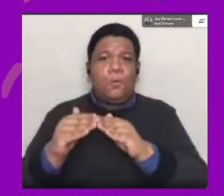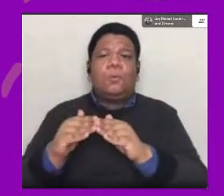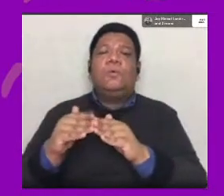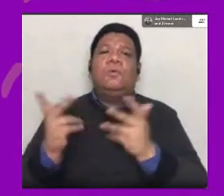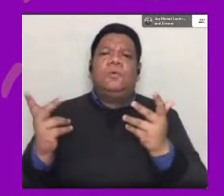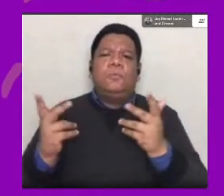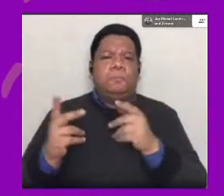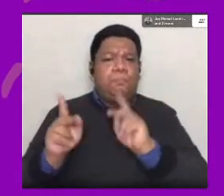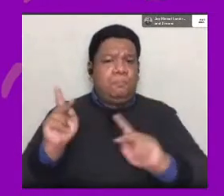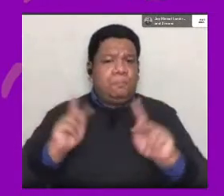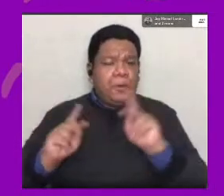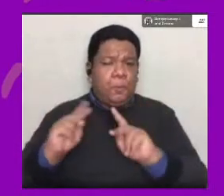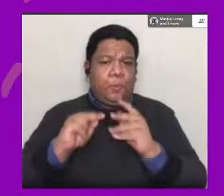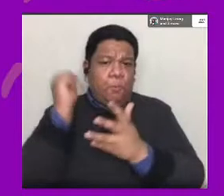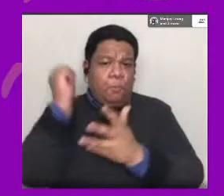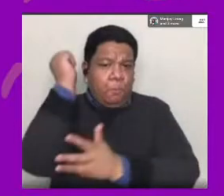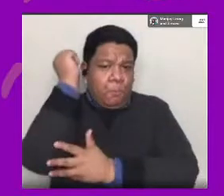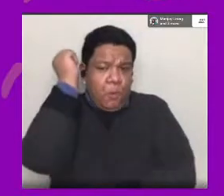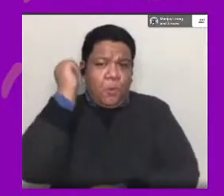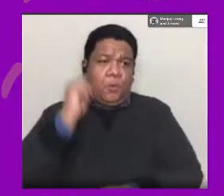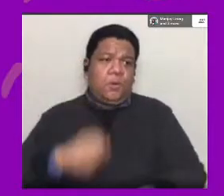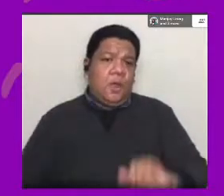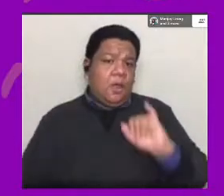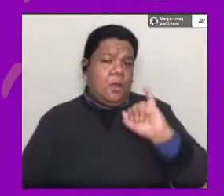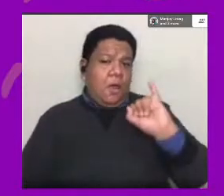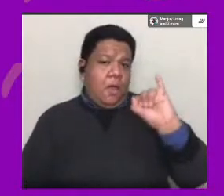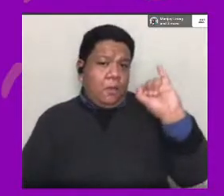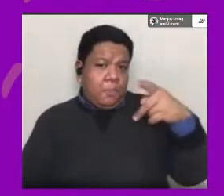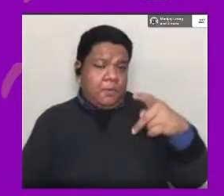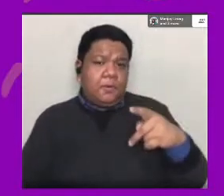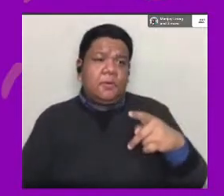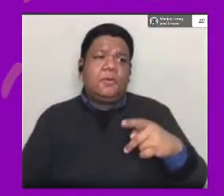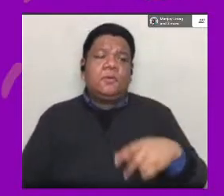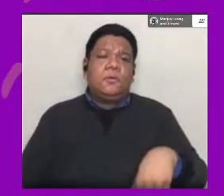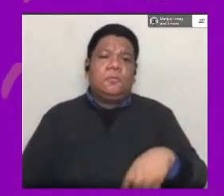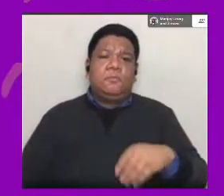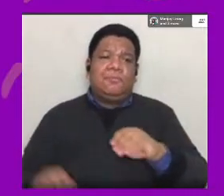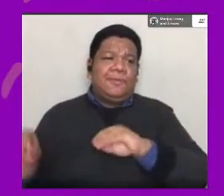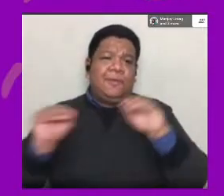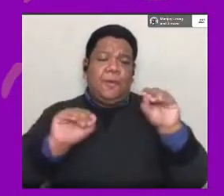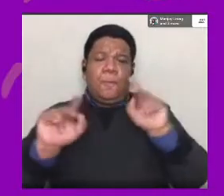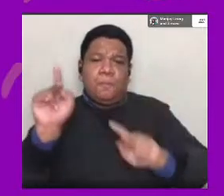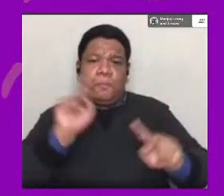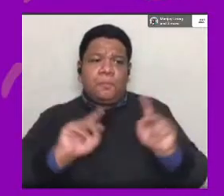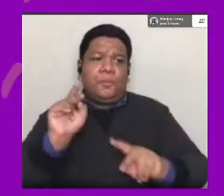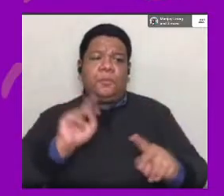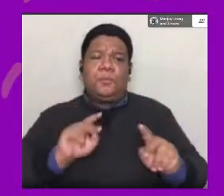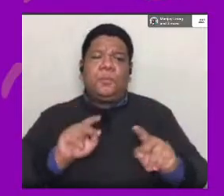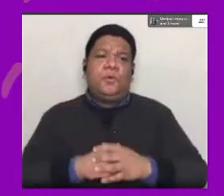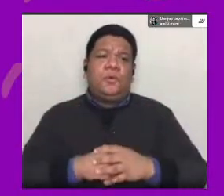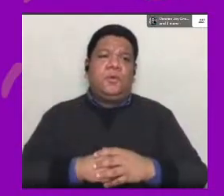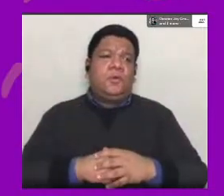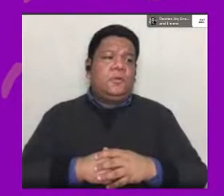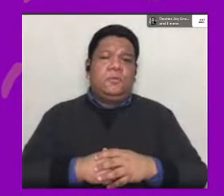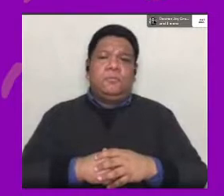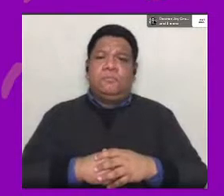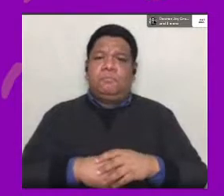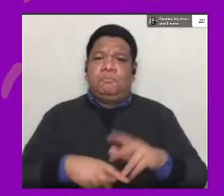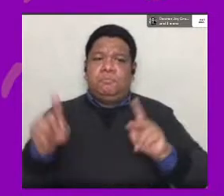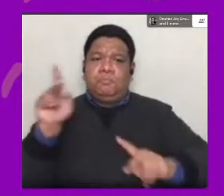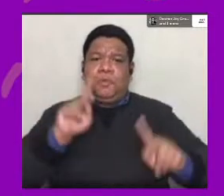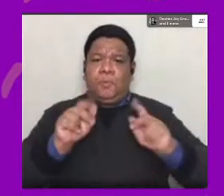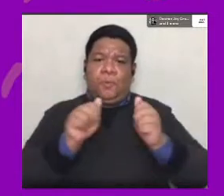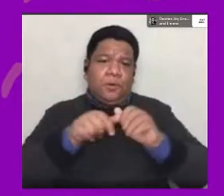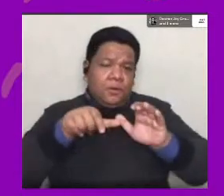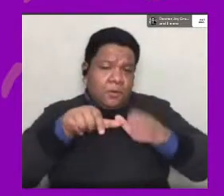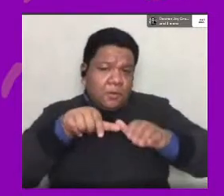people living in poverty, indigenous peoples, displaced persons, incarcerated people, persons with disability,